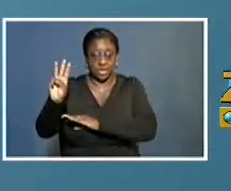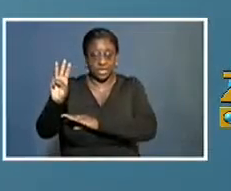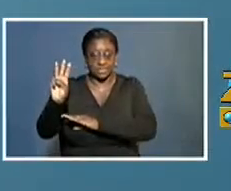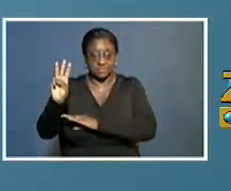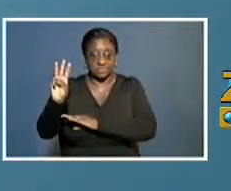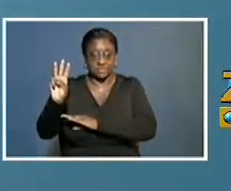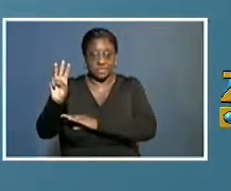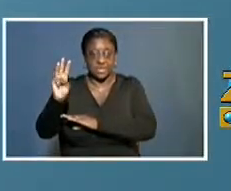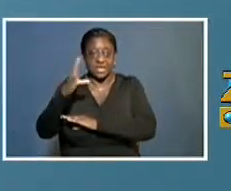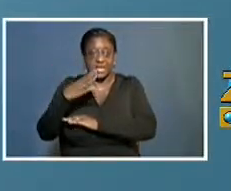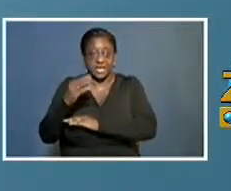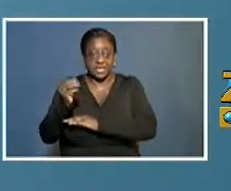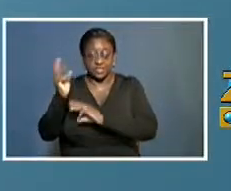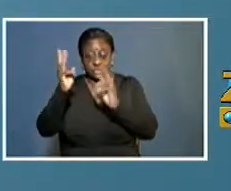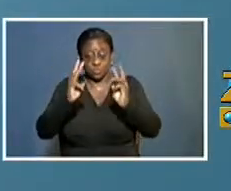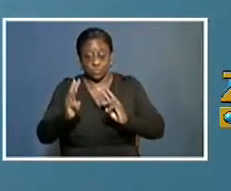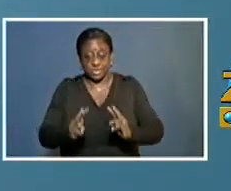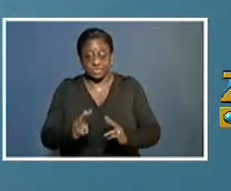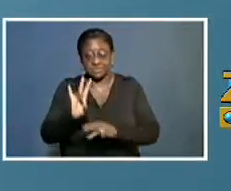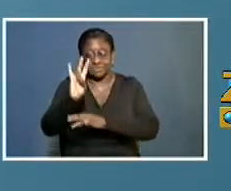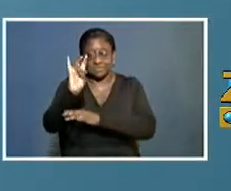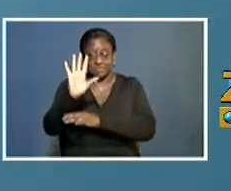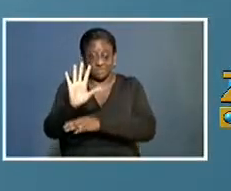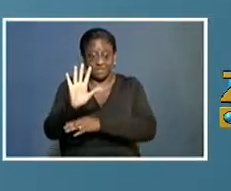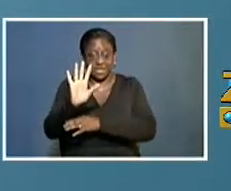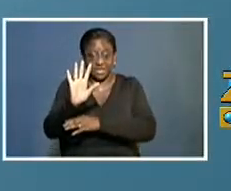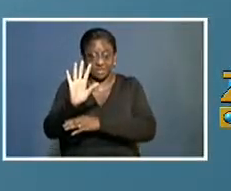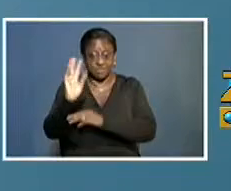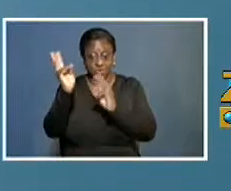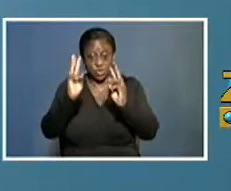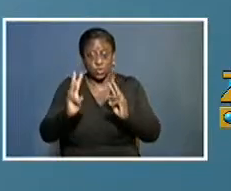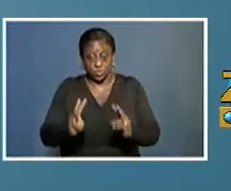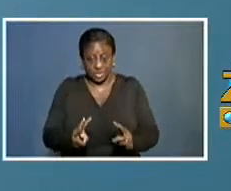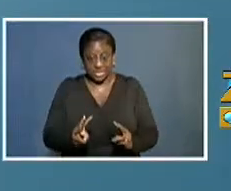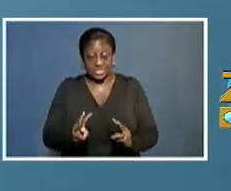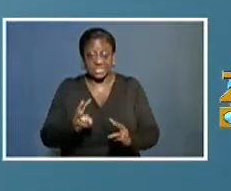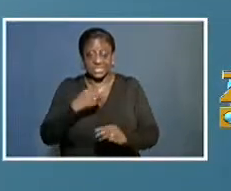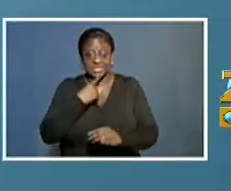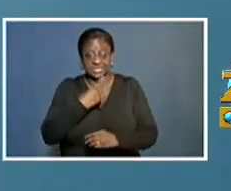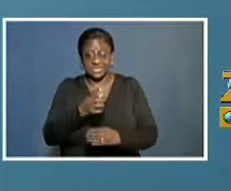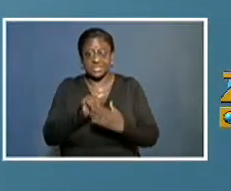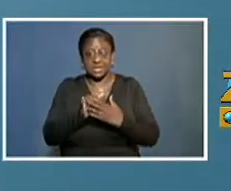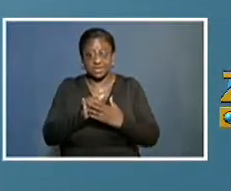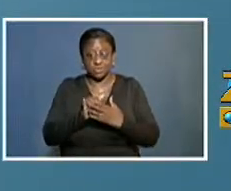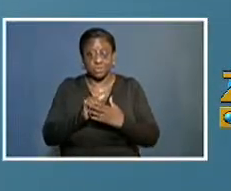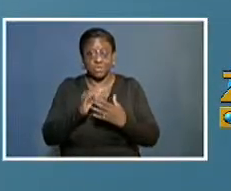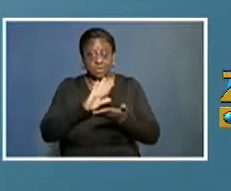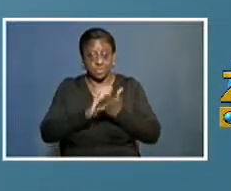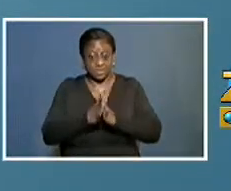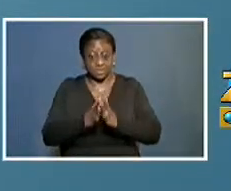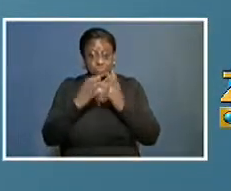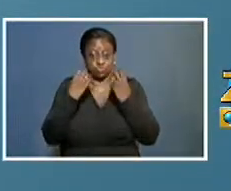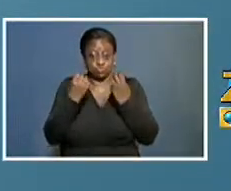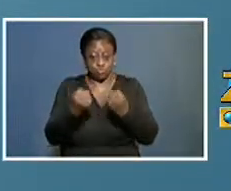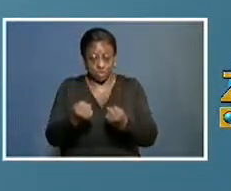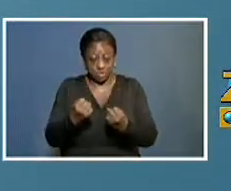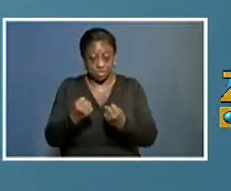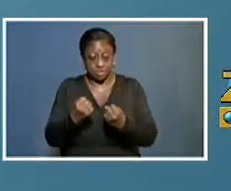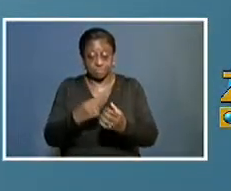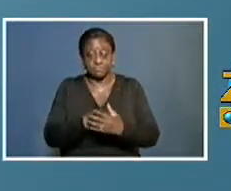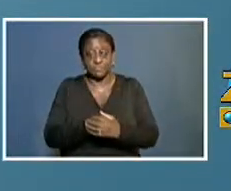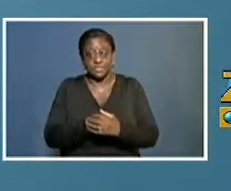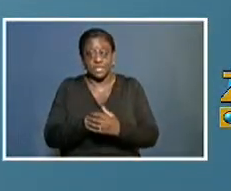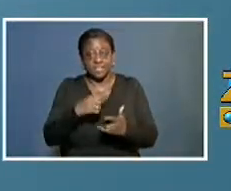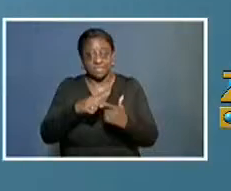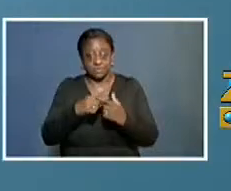Azores. It's packing winds of 75 miles per hour. And some further intensification is likely over the next day or two. In terms of its movement, it